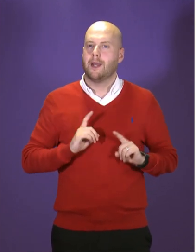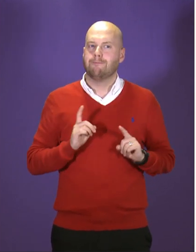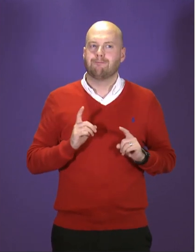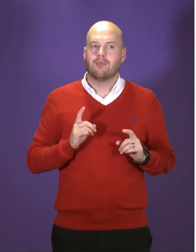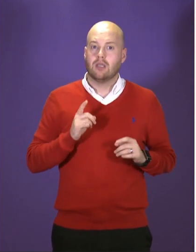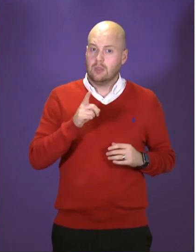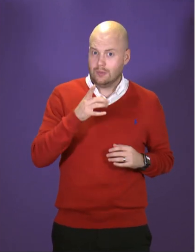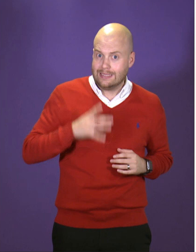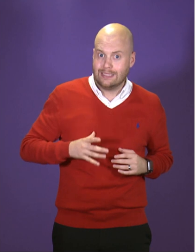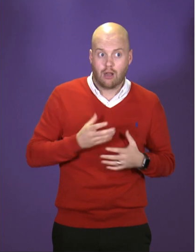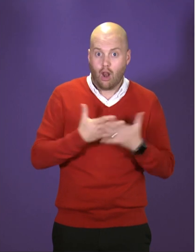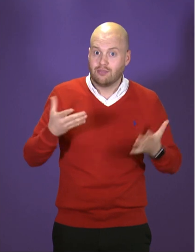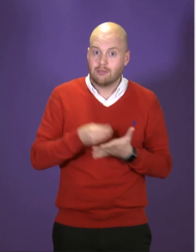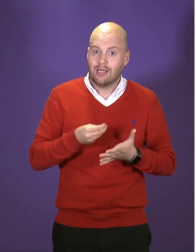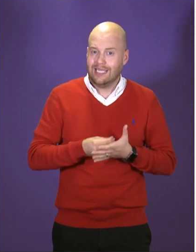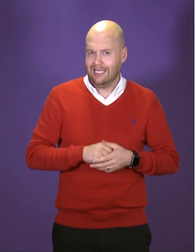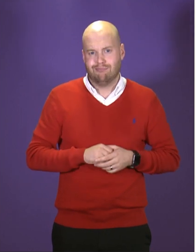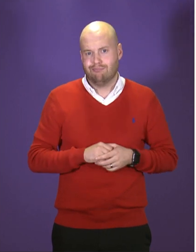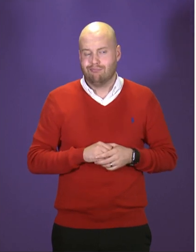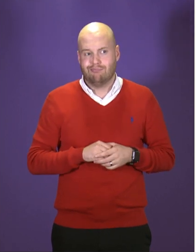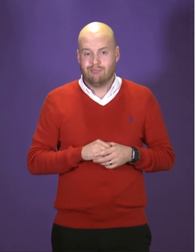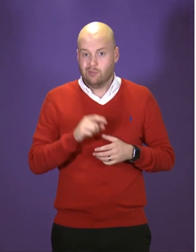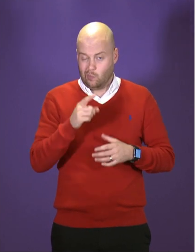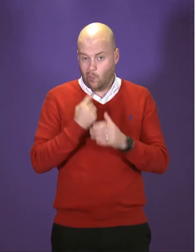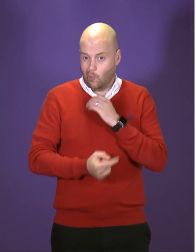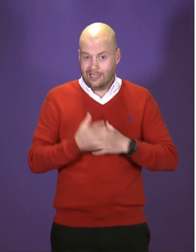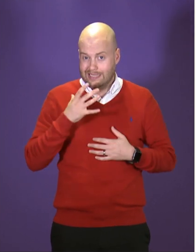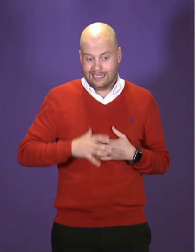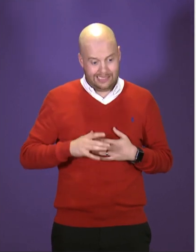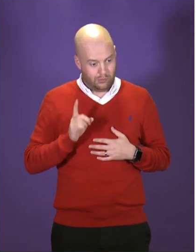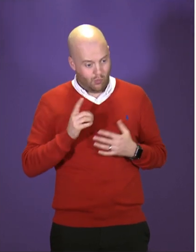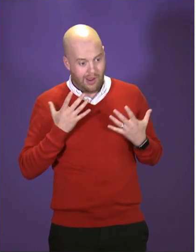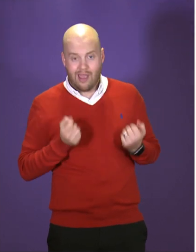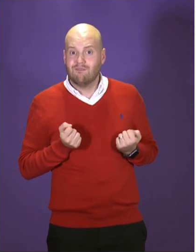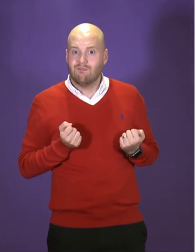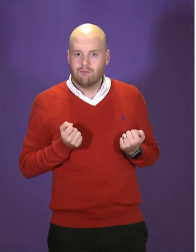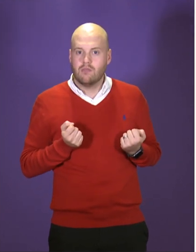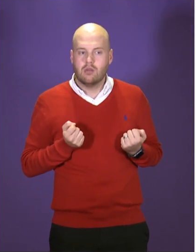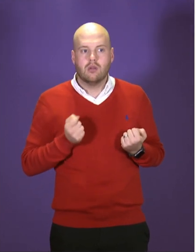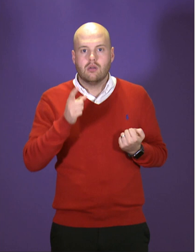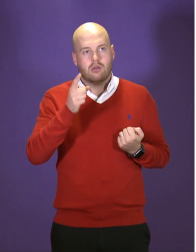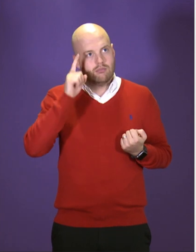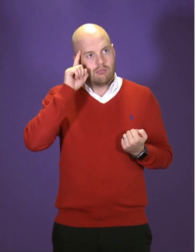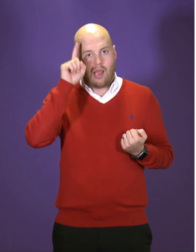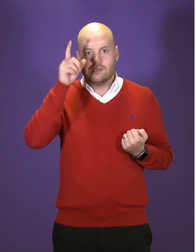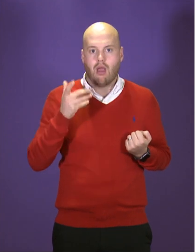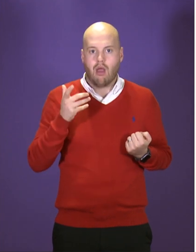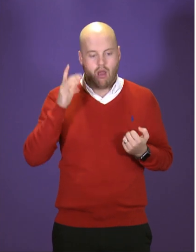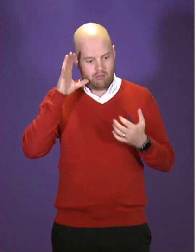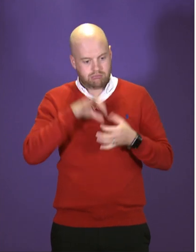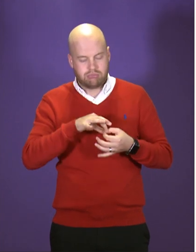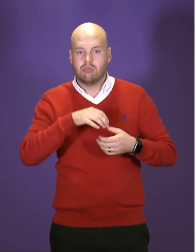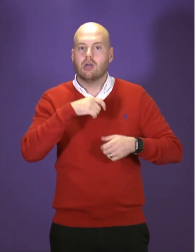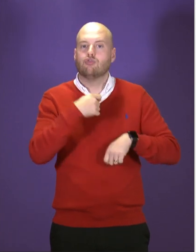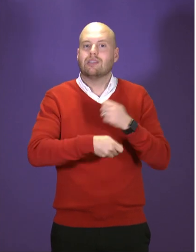new ideas or thoughts. You can look at what is existing, as we saw a little while ago, and transform your space and transform